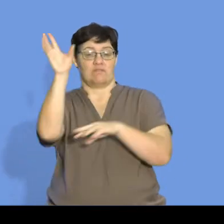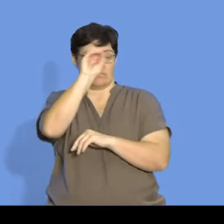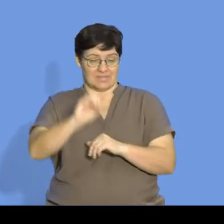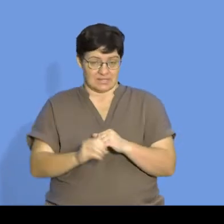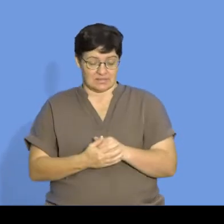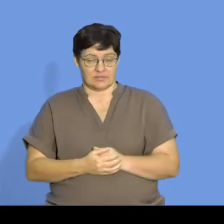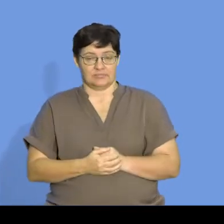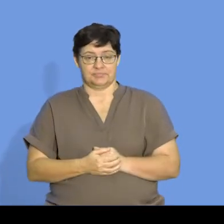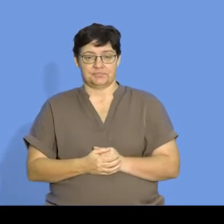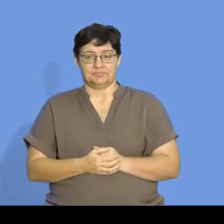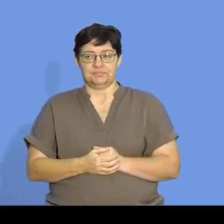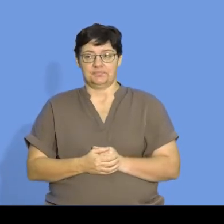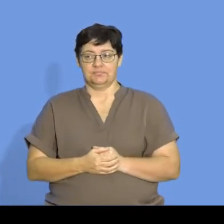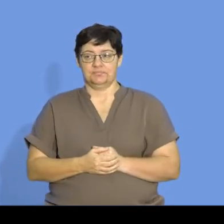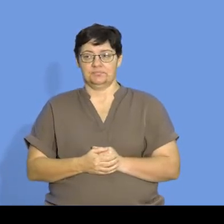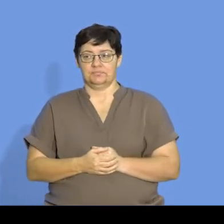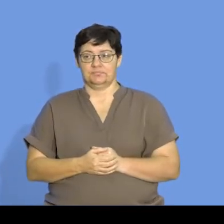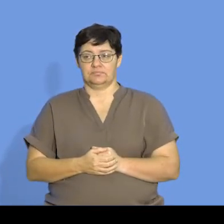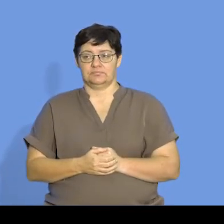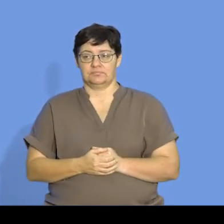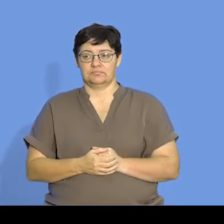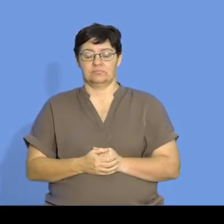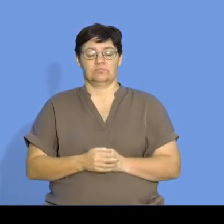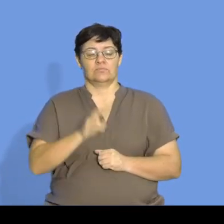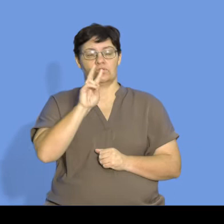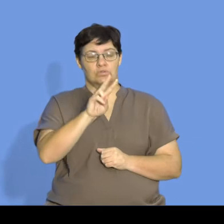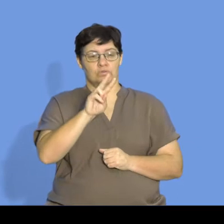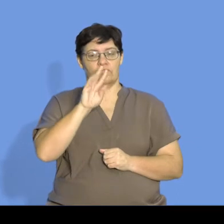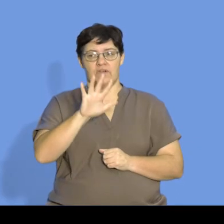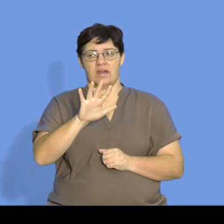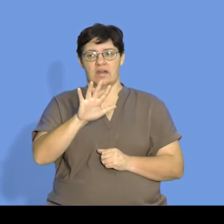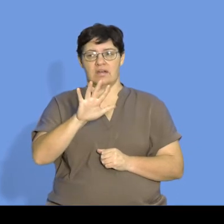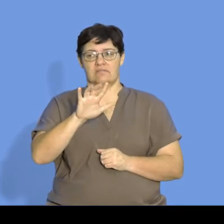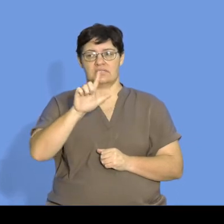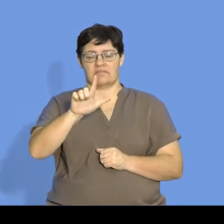times your 12% is